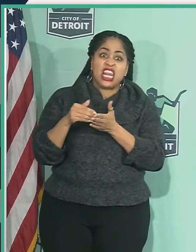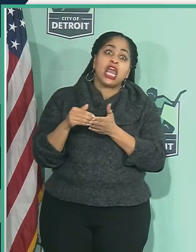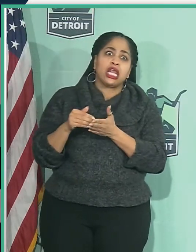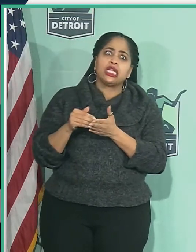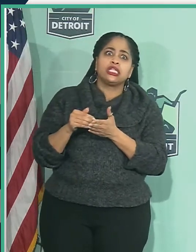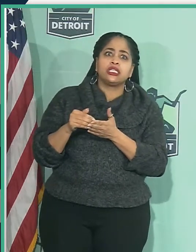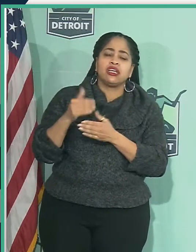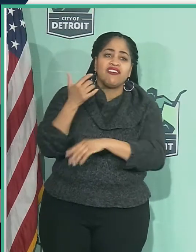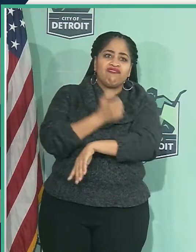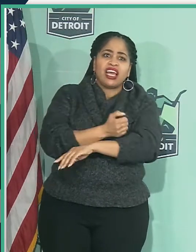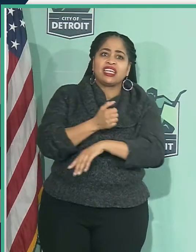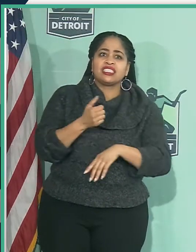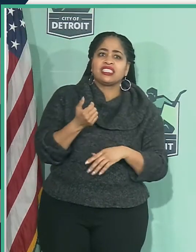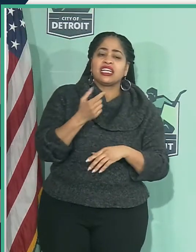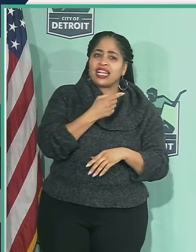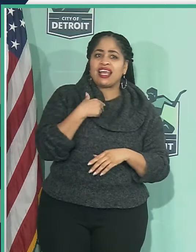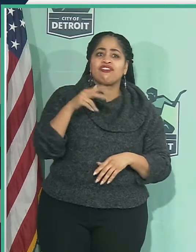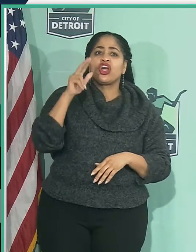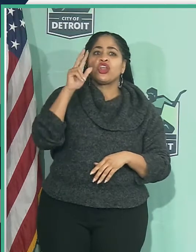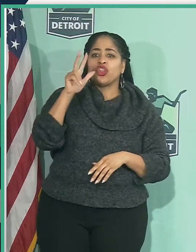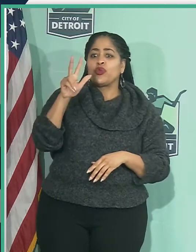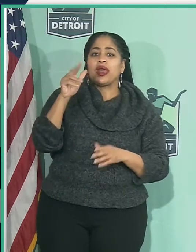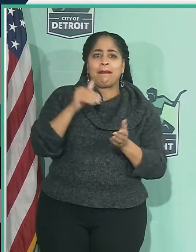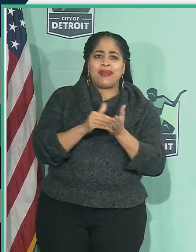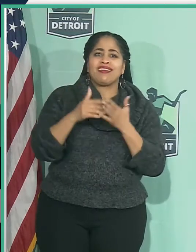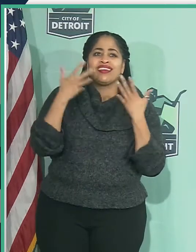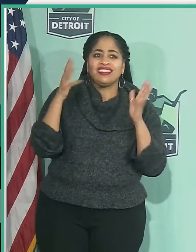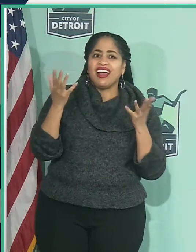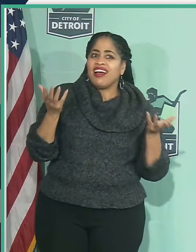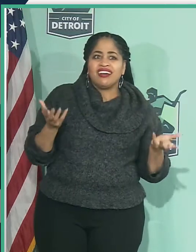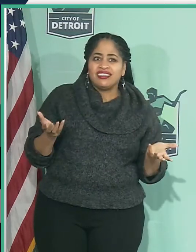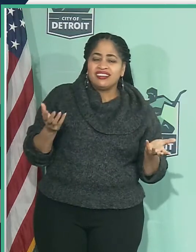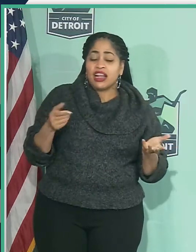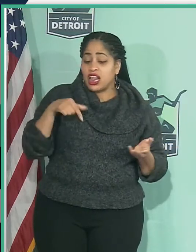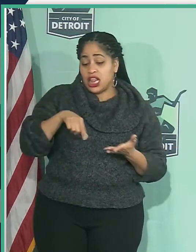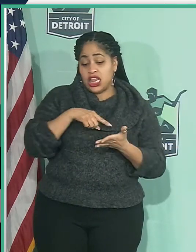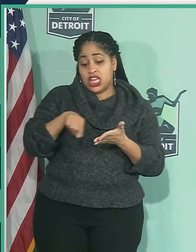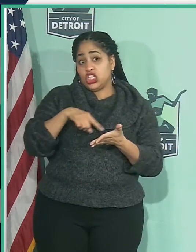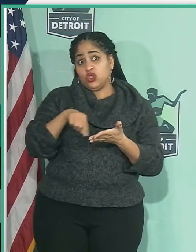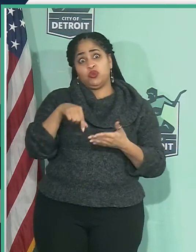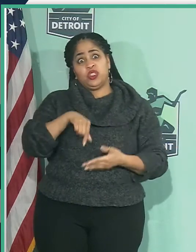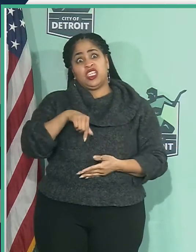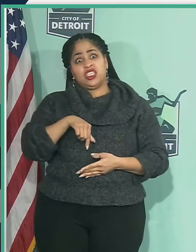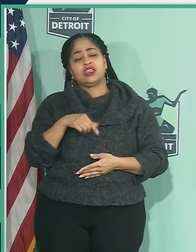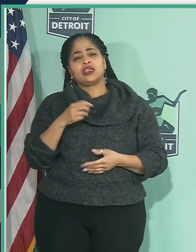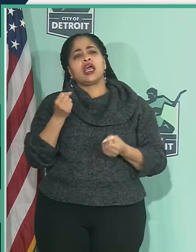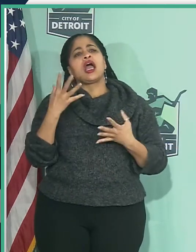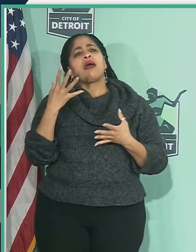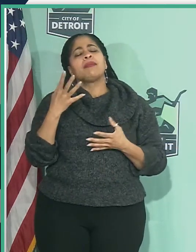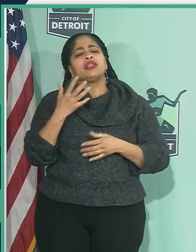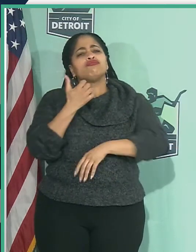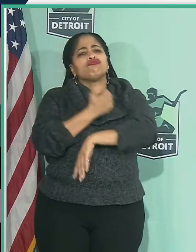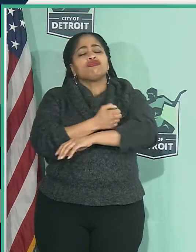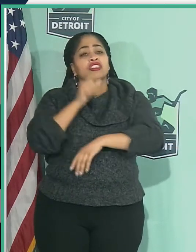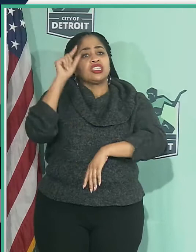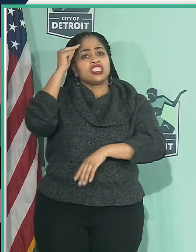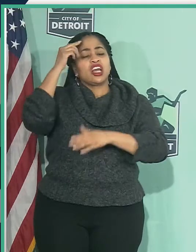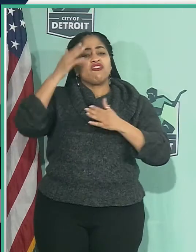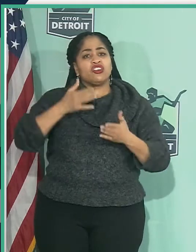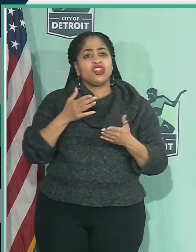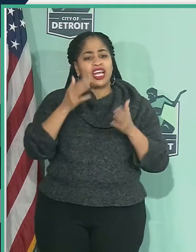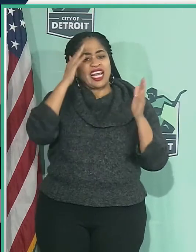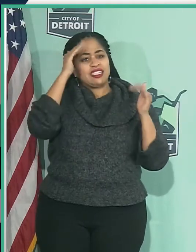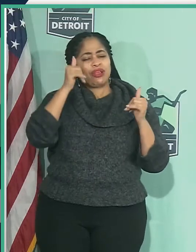December 31st, and they got 3 million done. This week, the number of doses the governor was expecting came